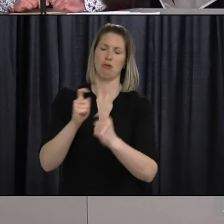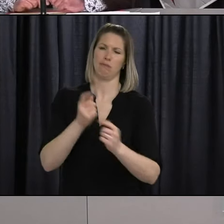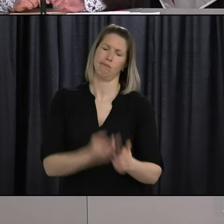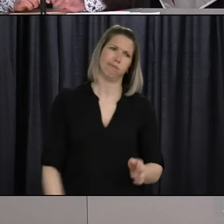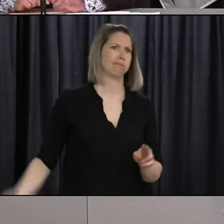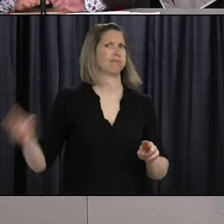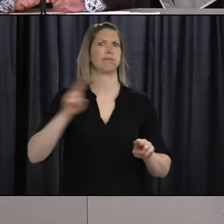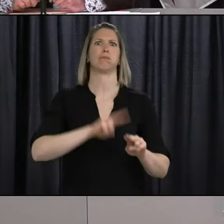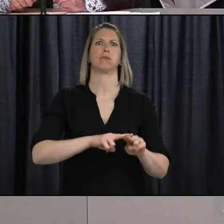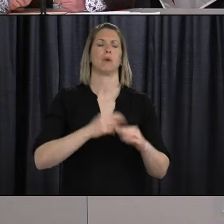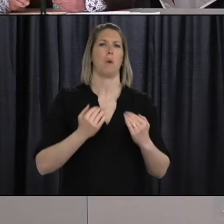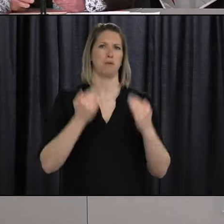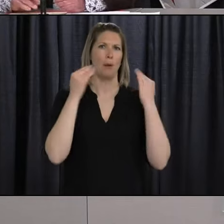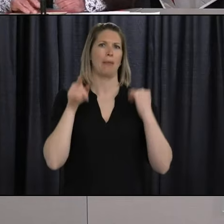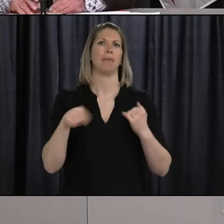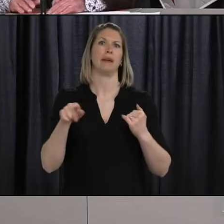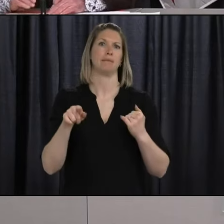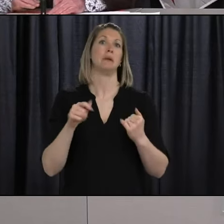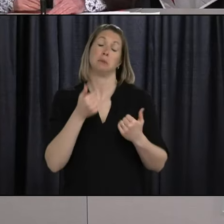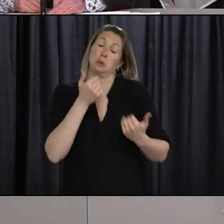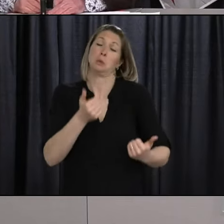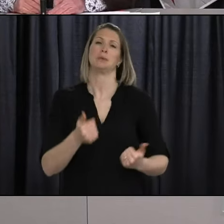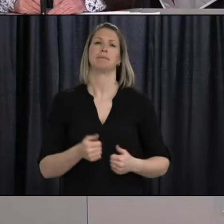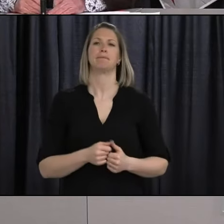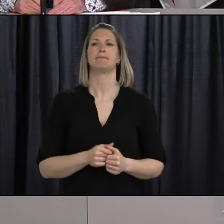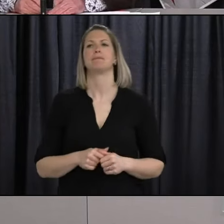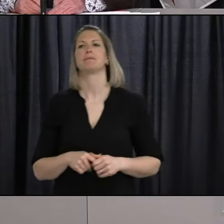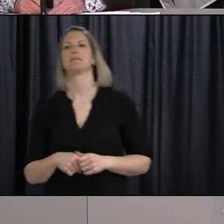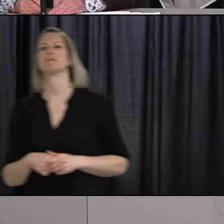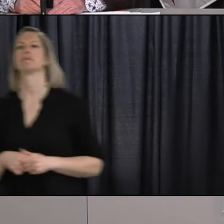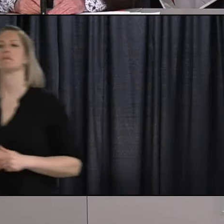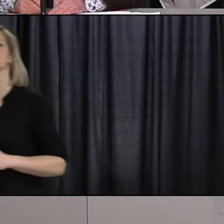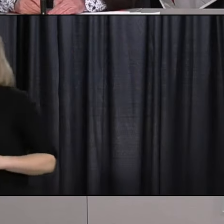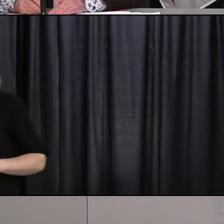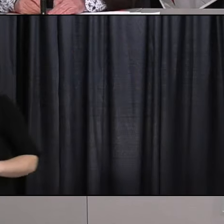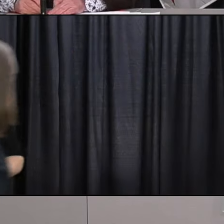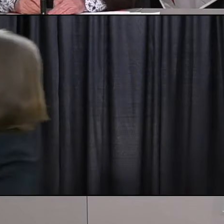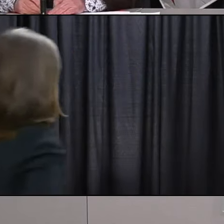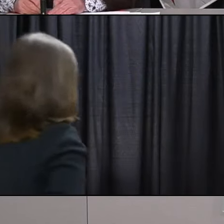Our next questions are from Peter Jackson of the Telegram. Please go ahead.